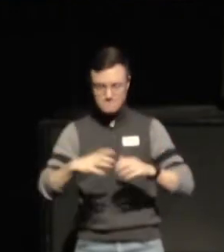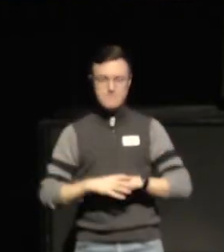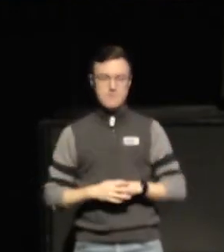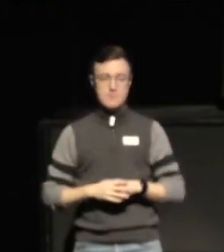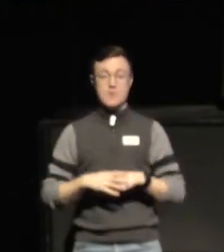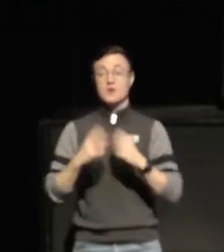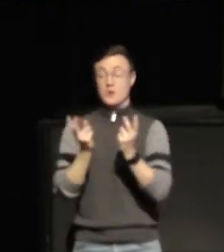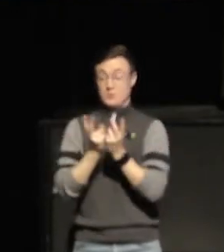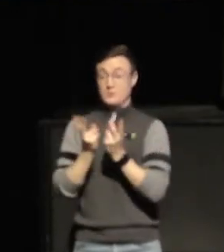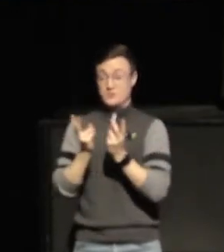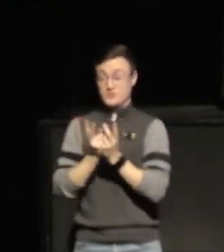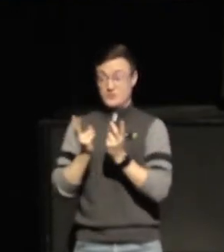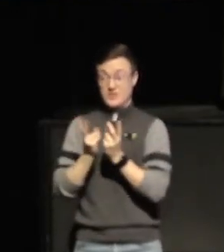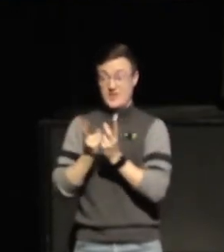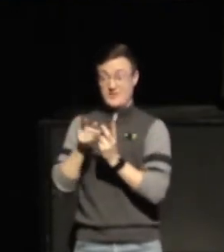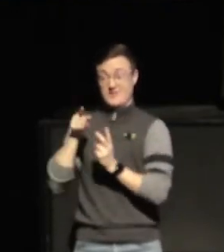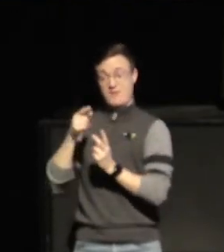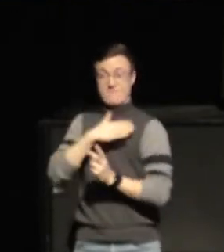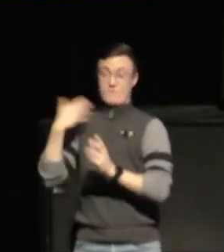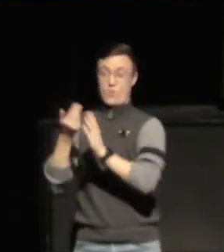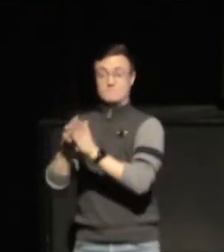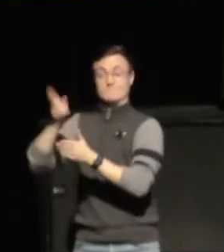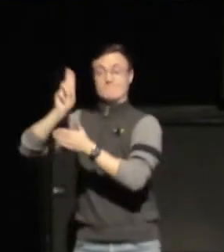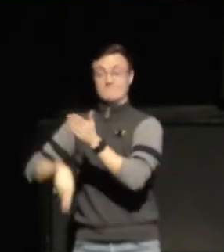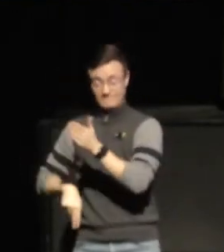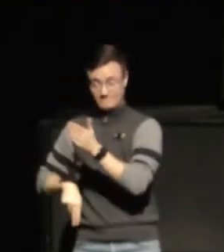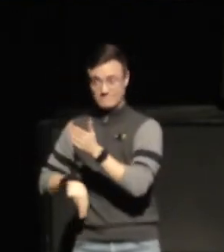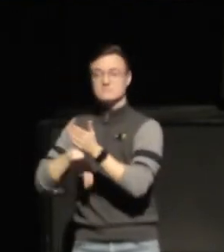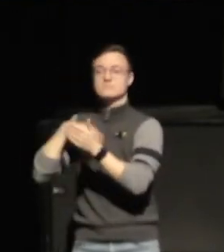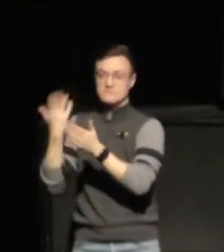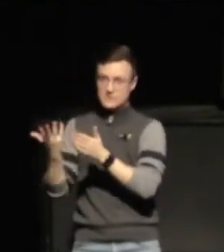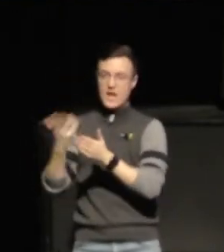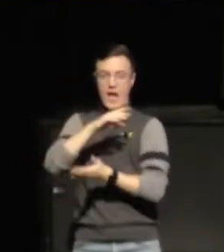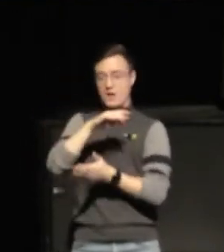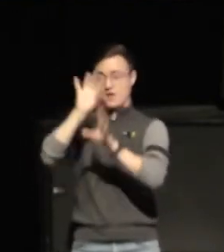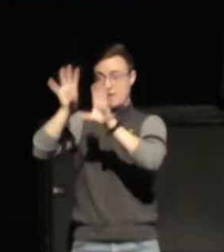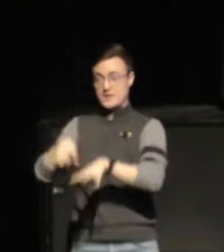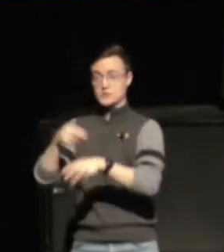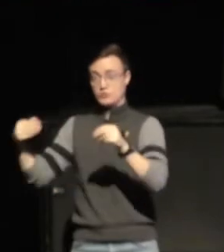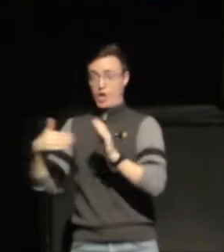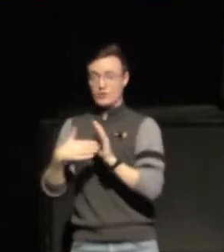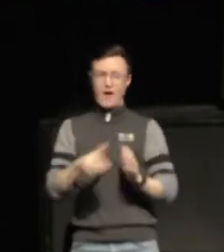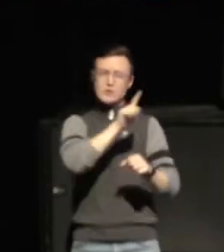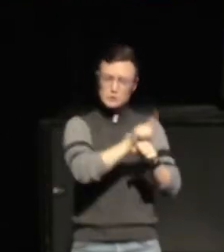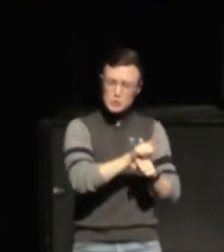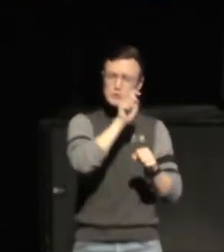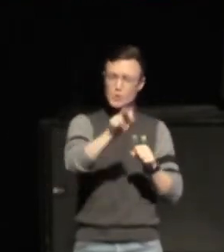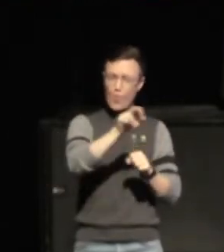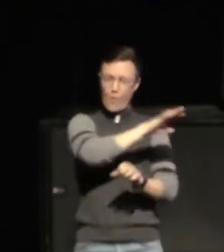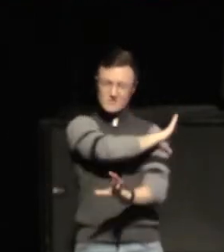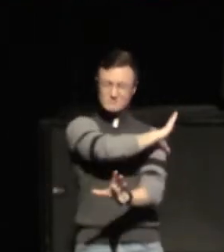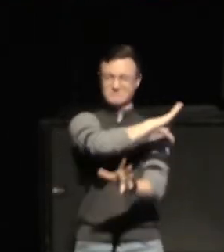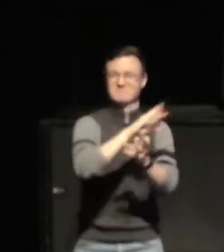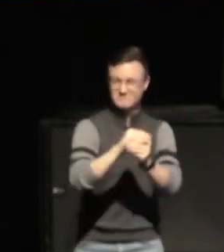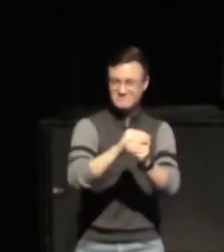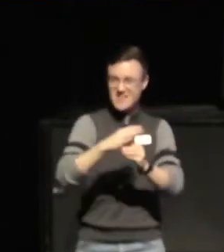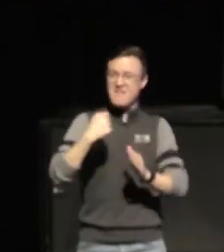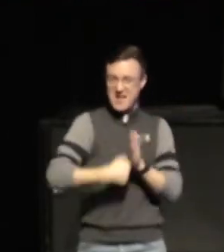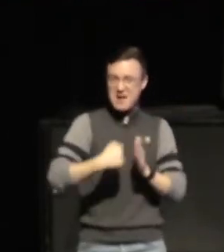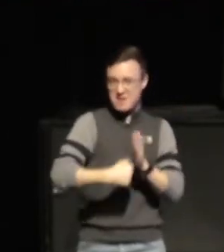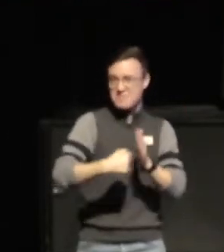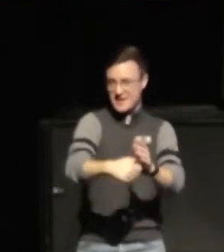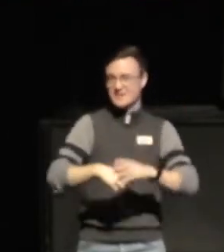of 17 years of struggle by rural social movements, and it recognizes the identity of the